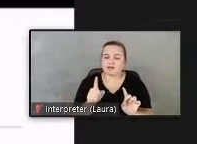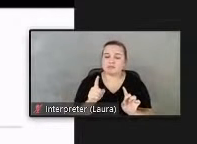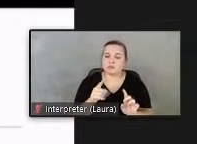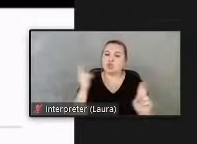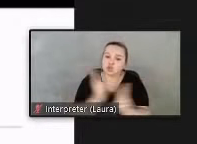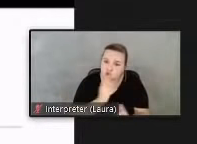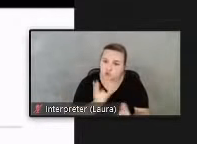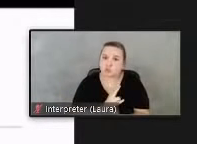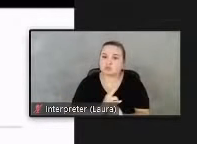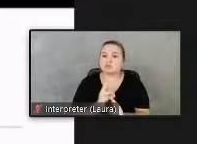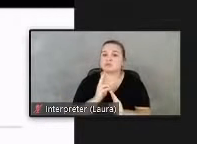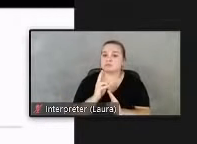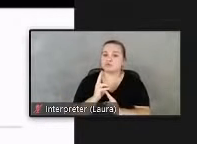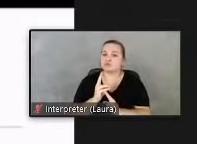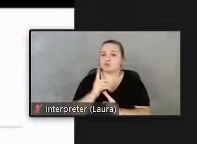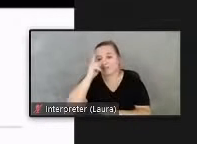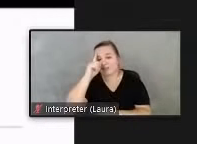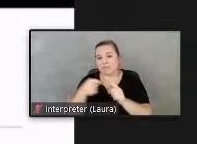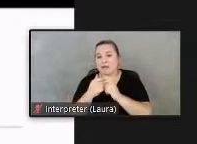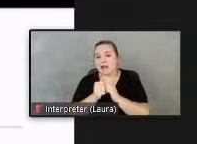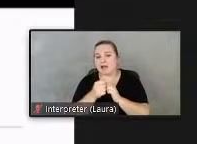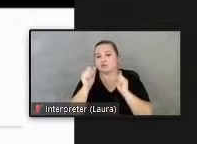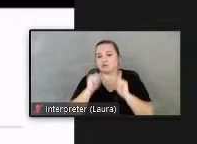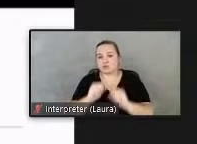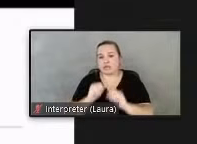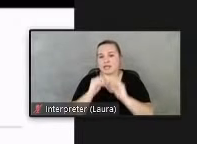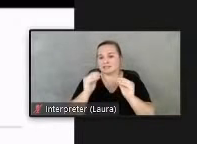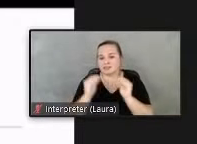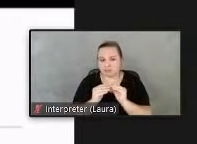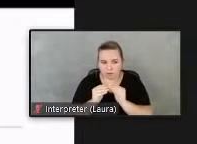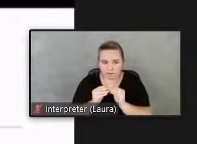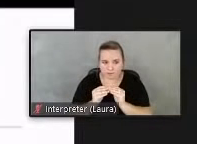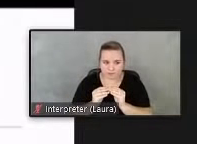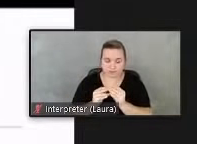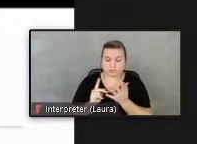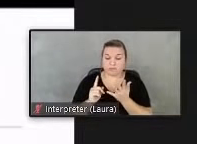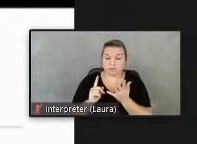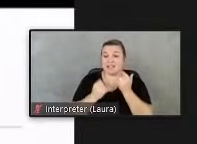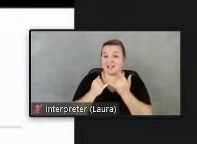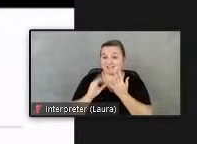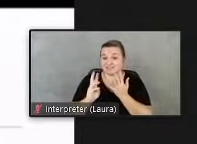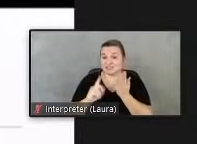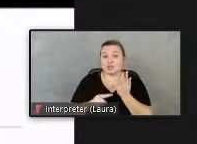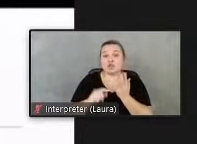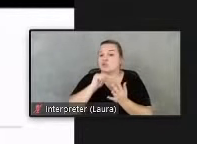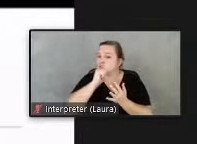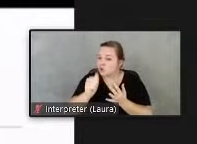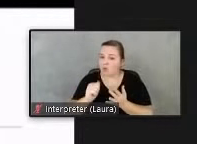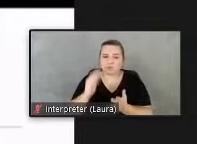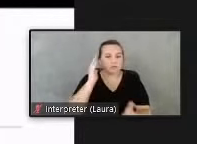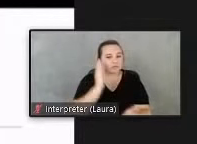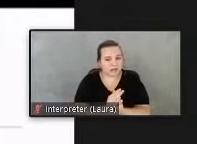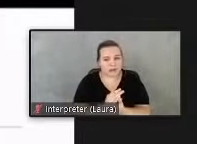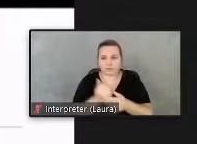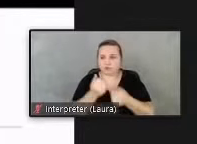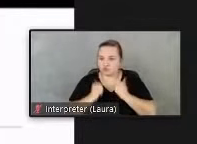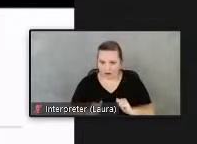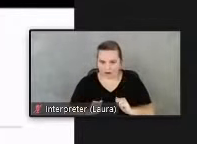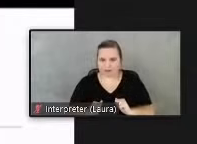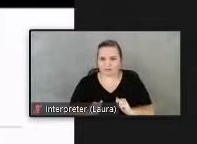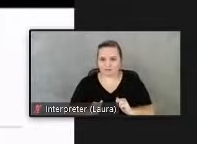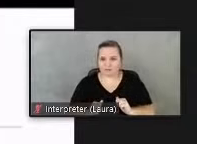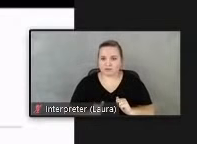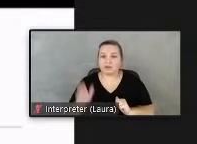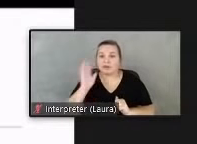thinking about how to do this. But the final thing is just don't stop trying. don't stop trying. I'm going to say this